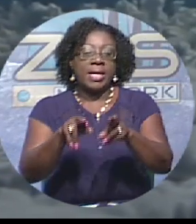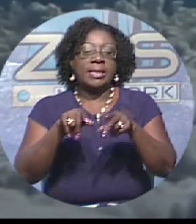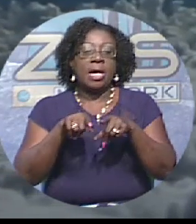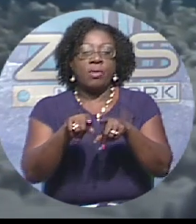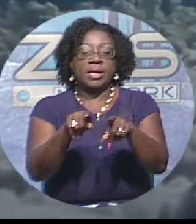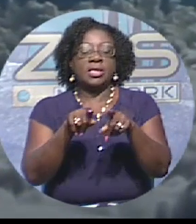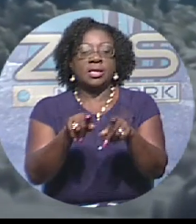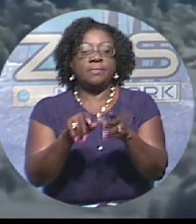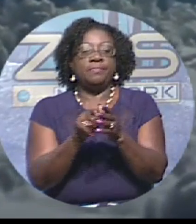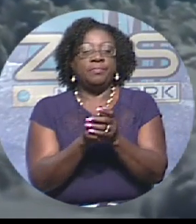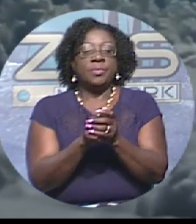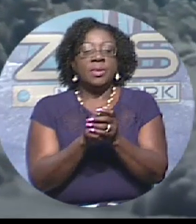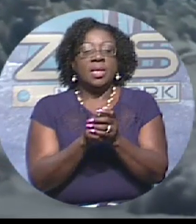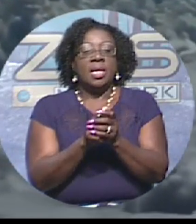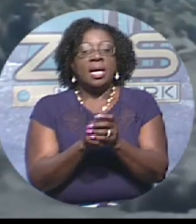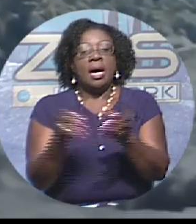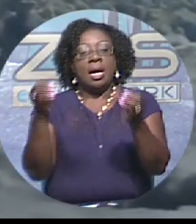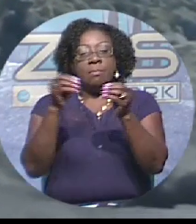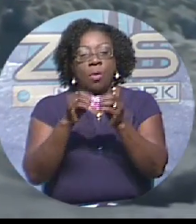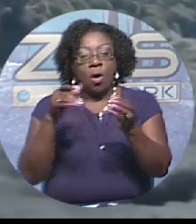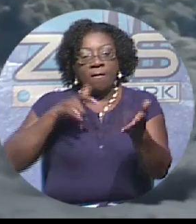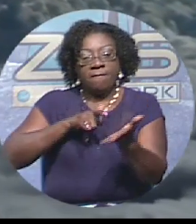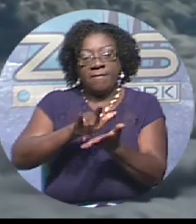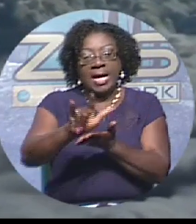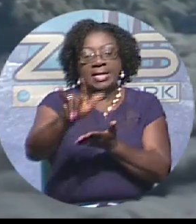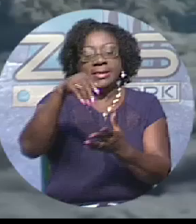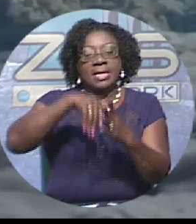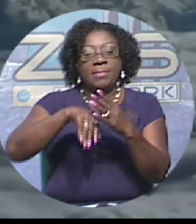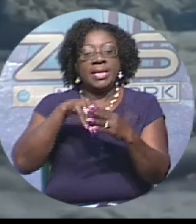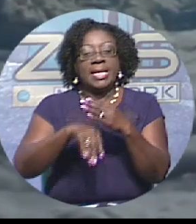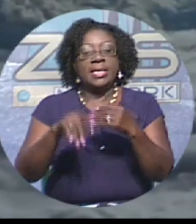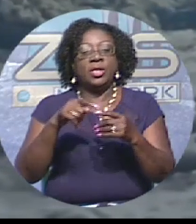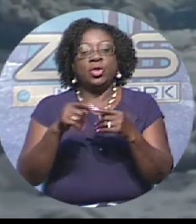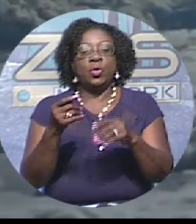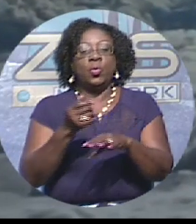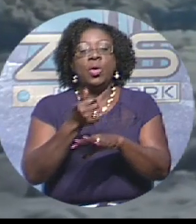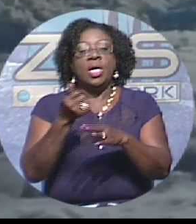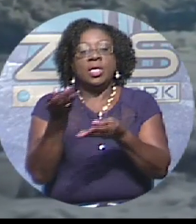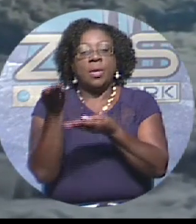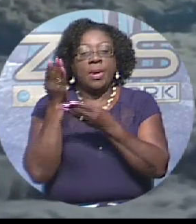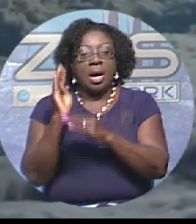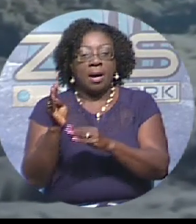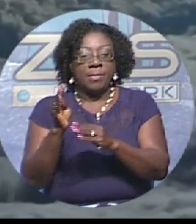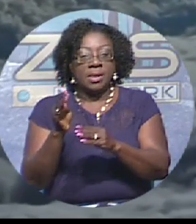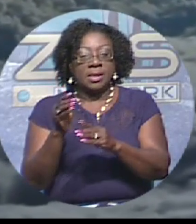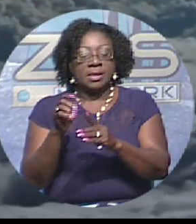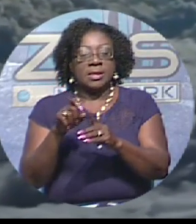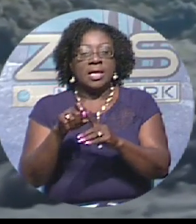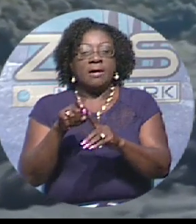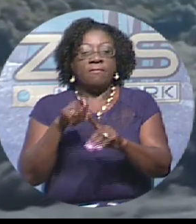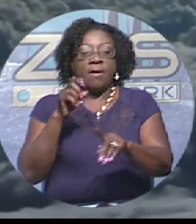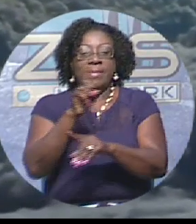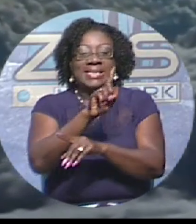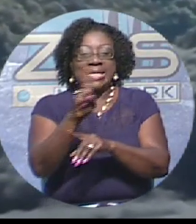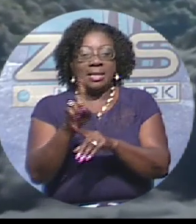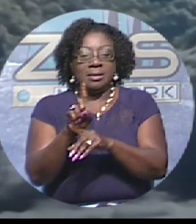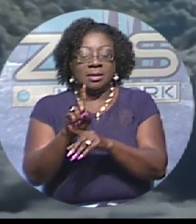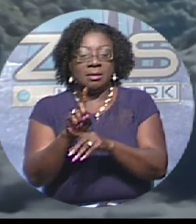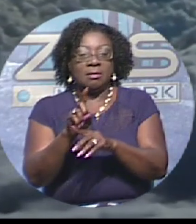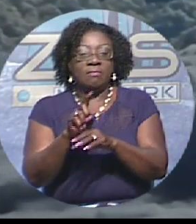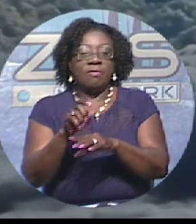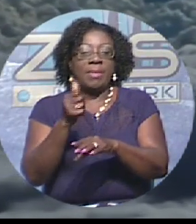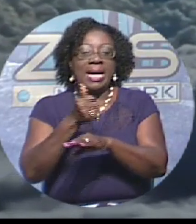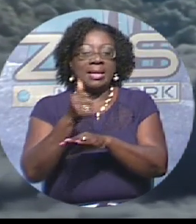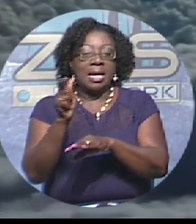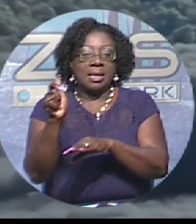will move to even greater heights with the introduction of direct flights from Marsh Harbor and North Eleuthera to Atlanta on Delta, an upgrade